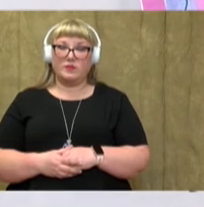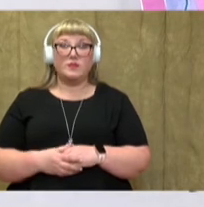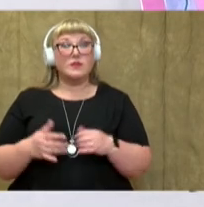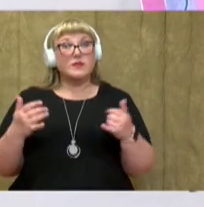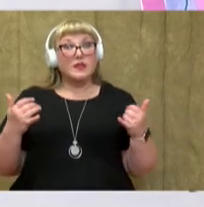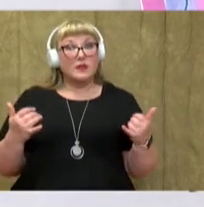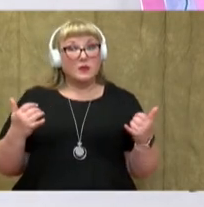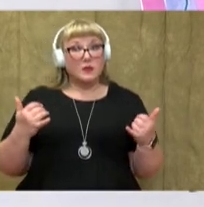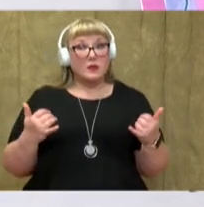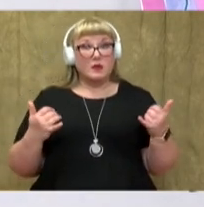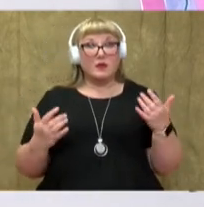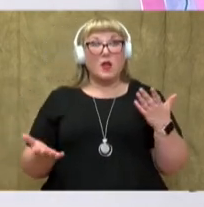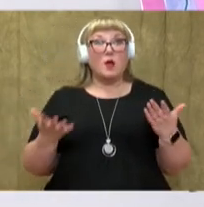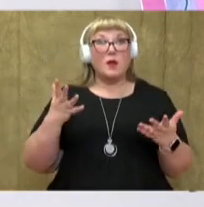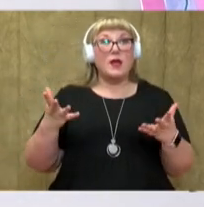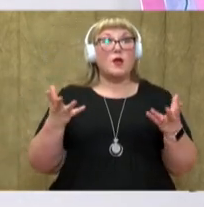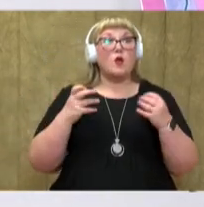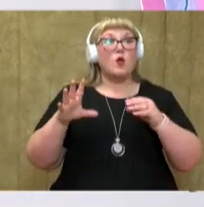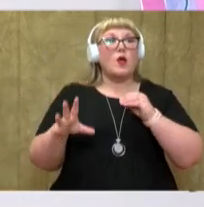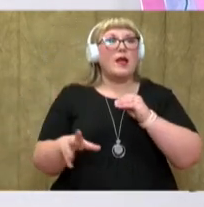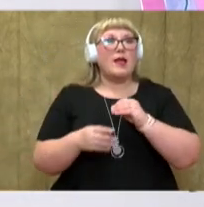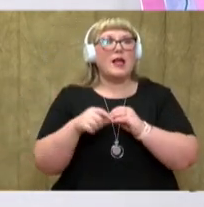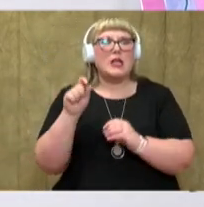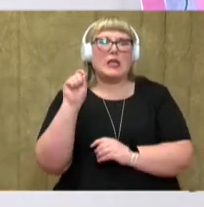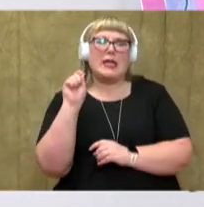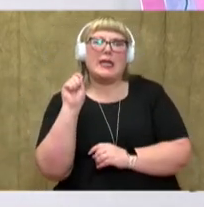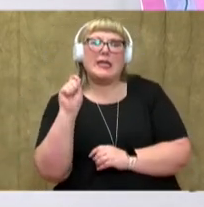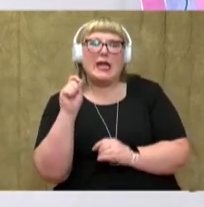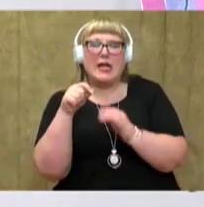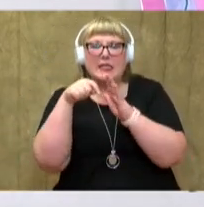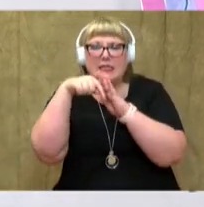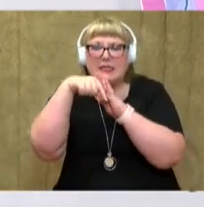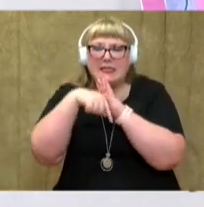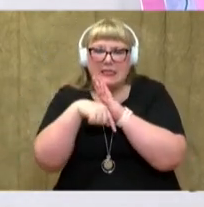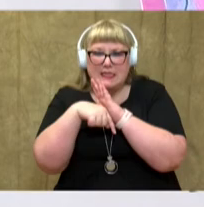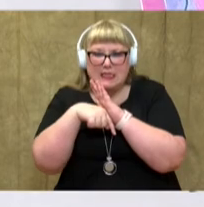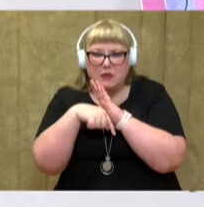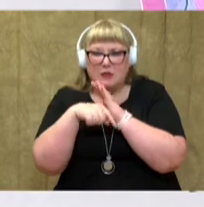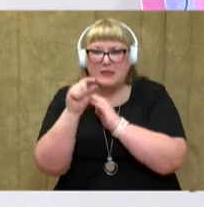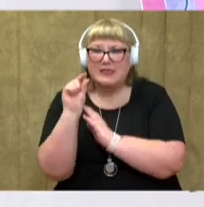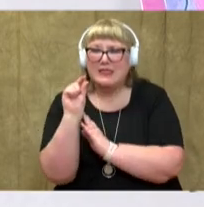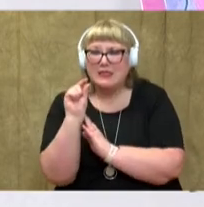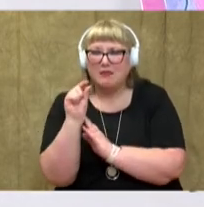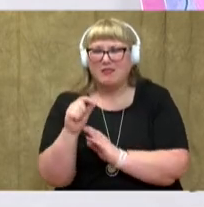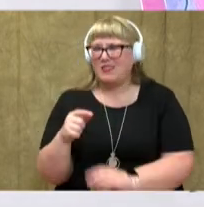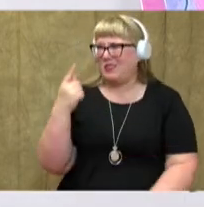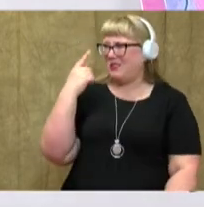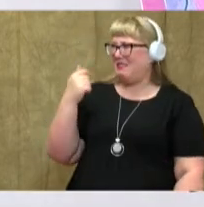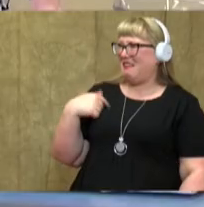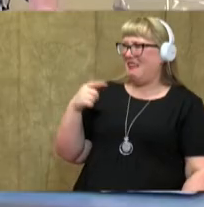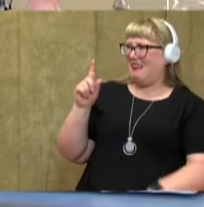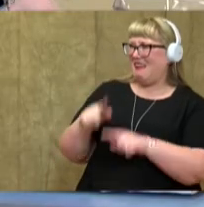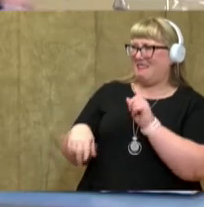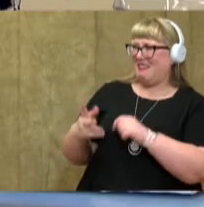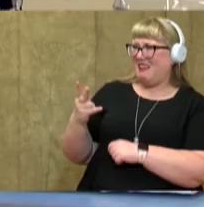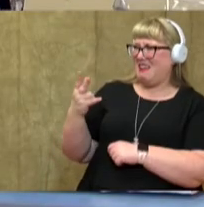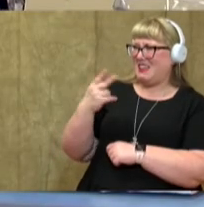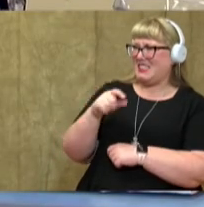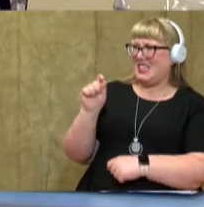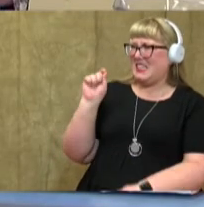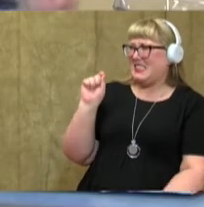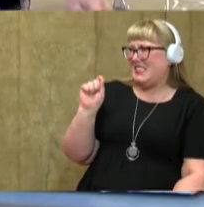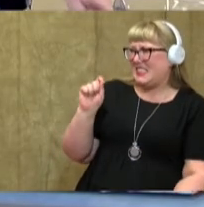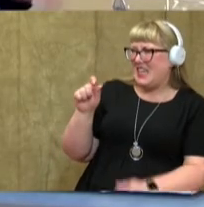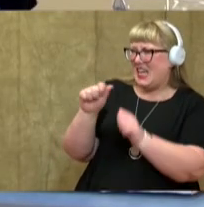Now, you might want to add very tiny details. And you're thinking, Miss O'Neill, I cannot cut a very tiny, tiny